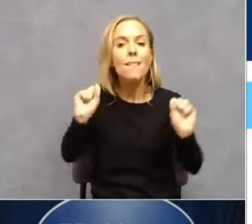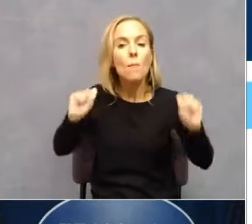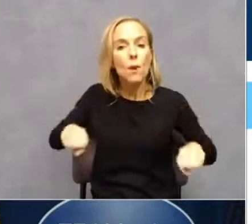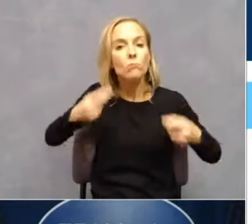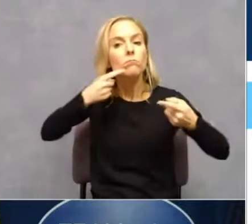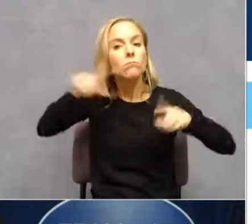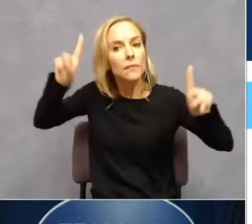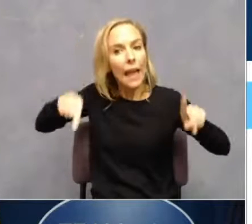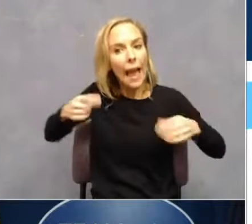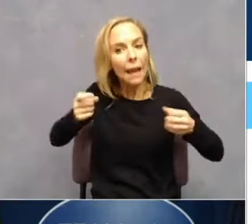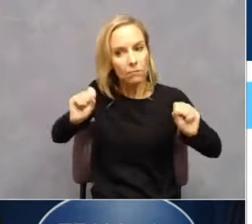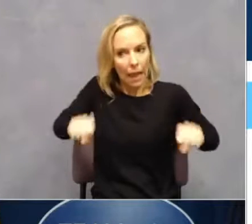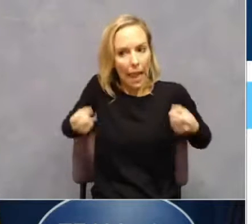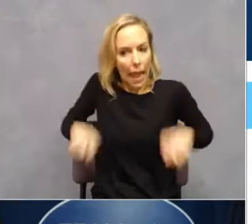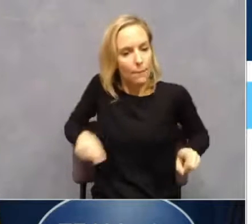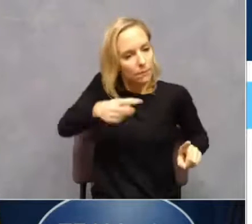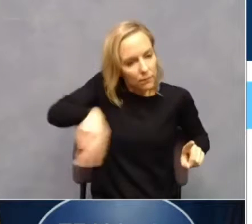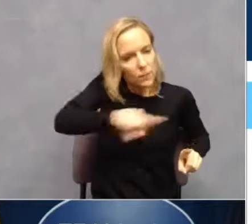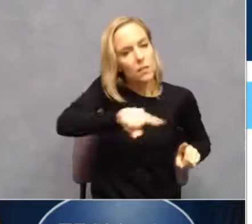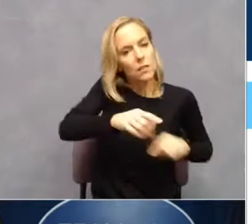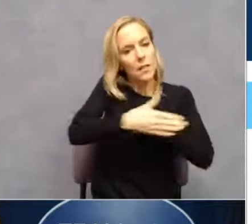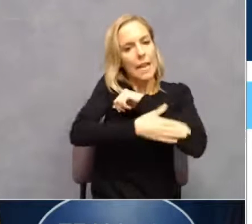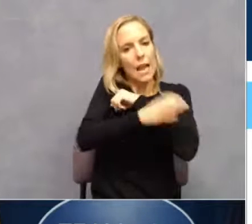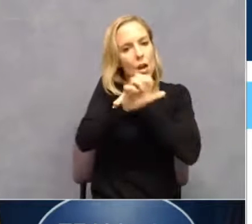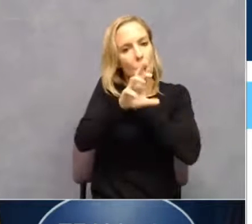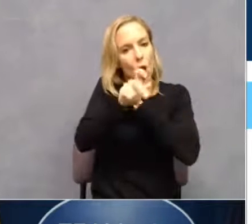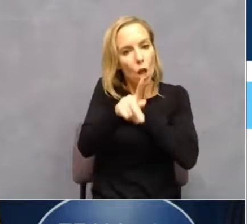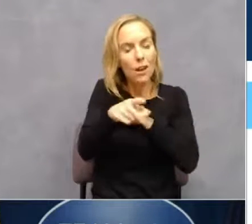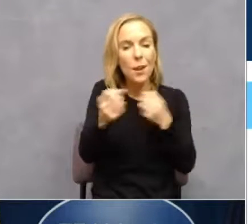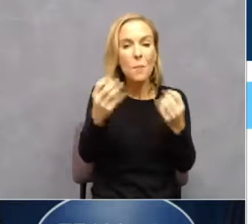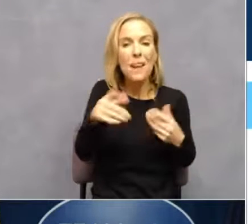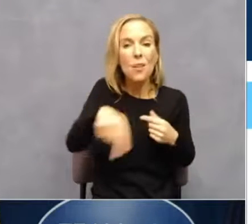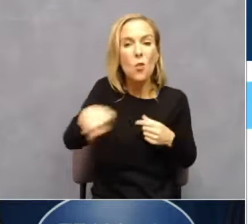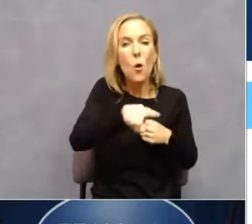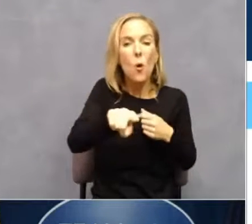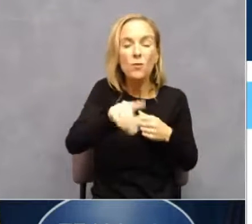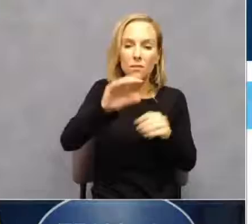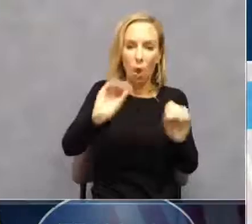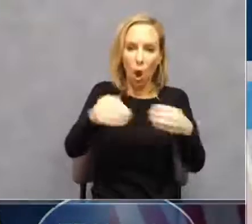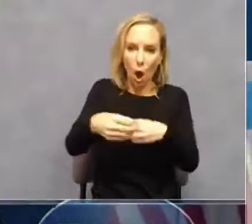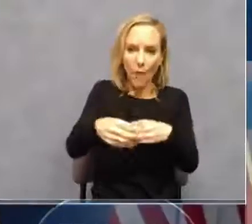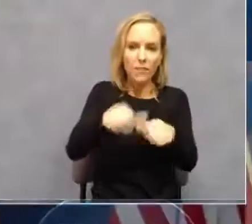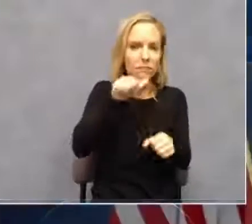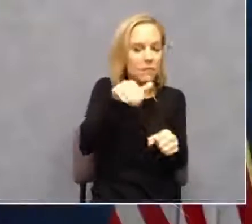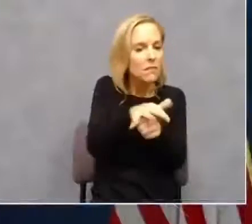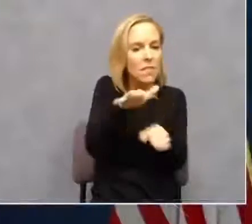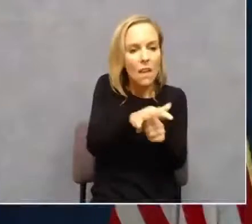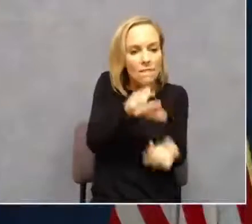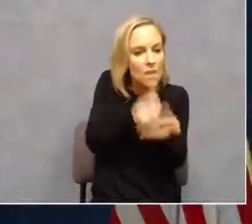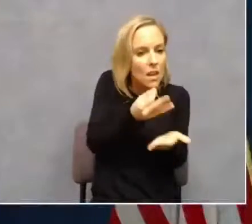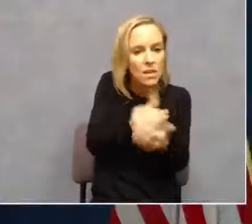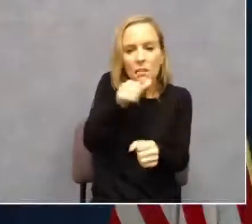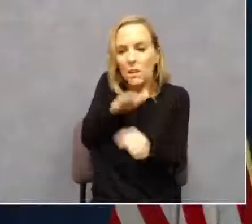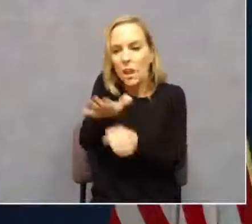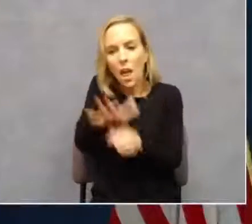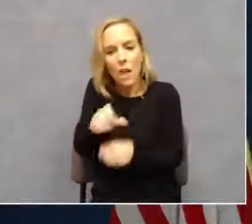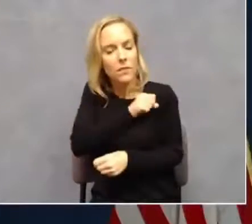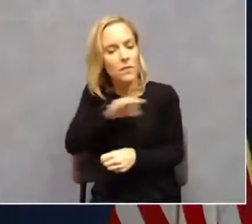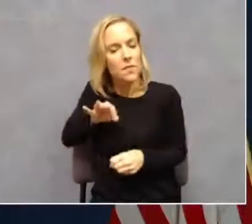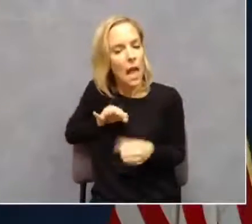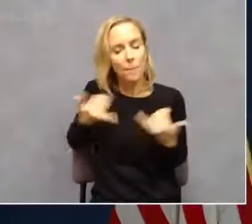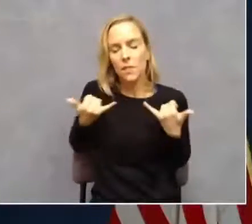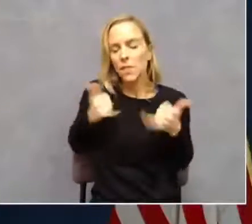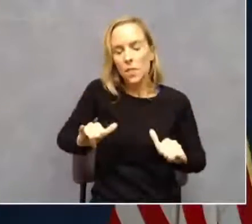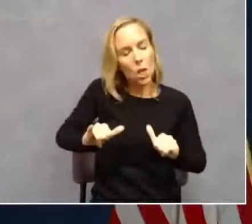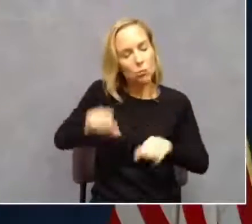clock. Many of their offices are underfunded and as a result understaffed, but their commitment to their communities and our